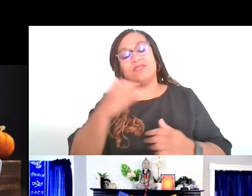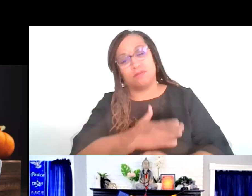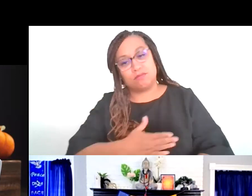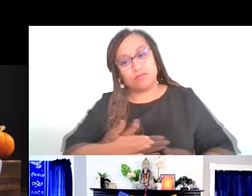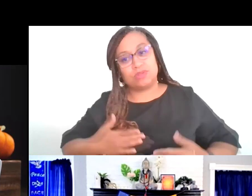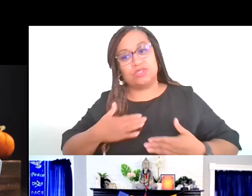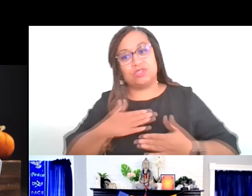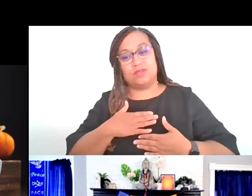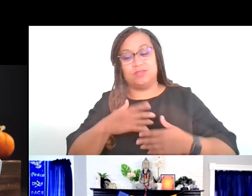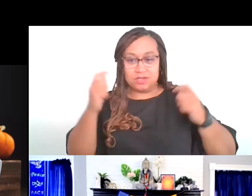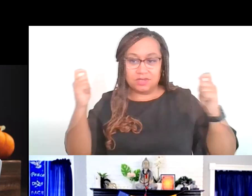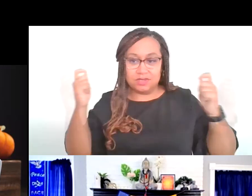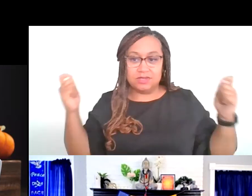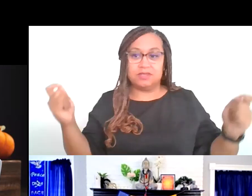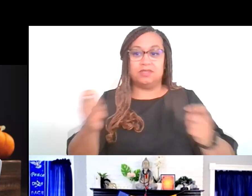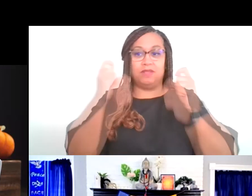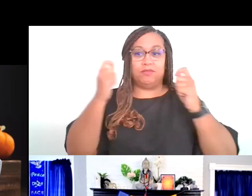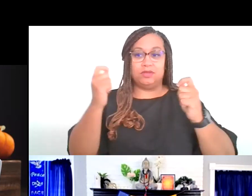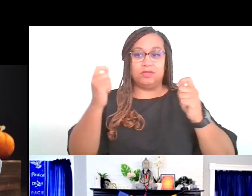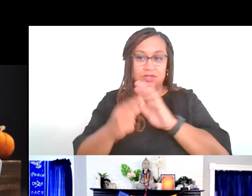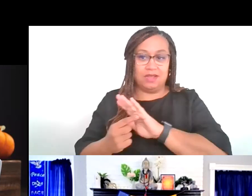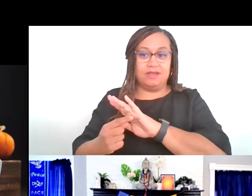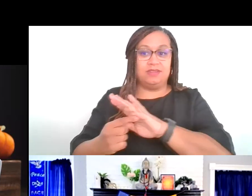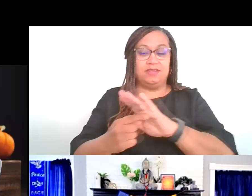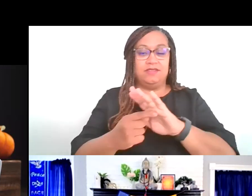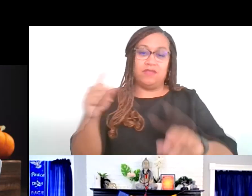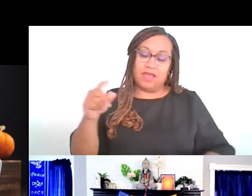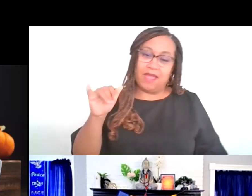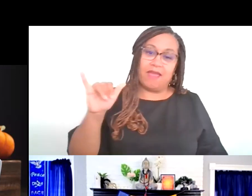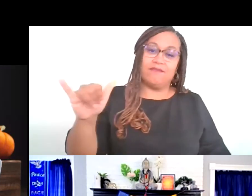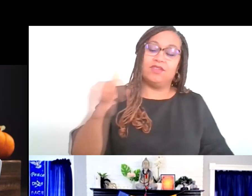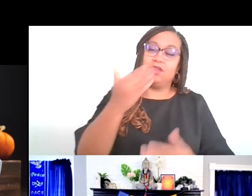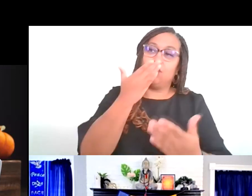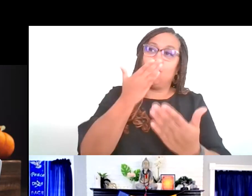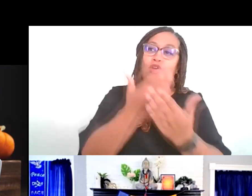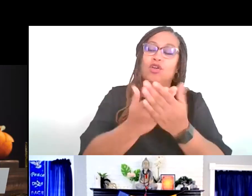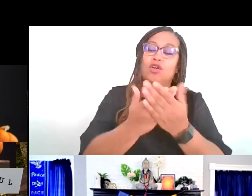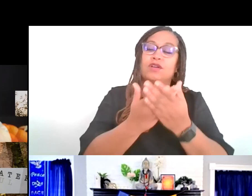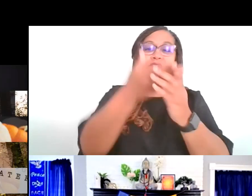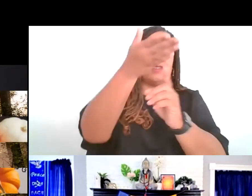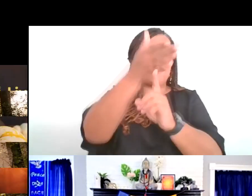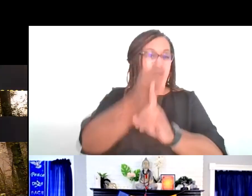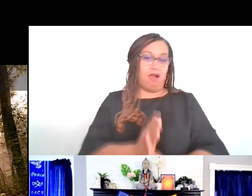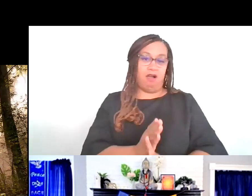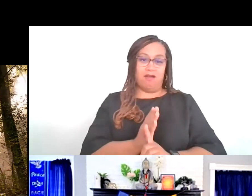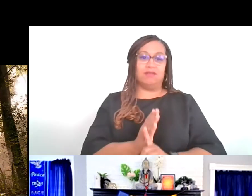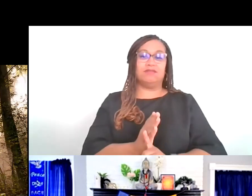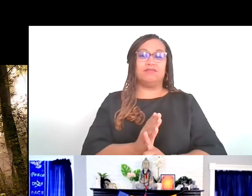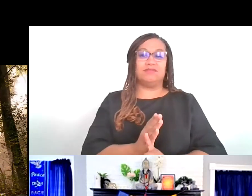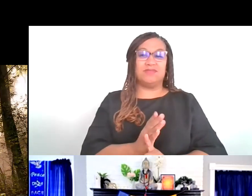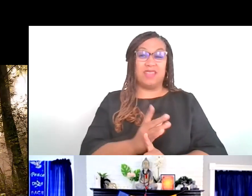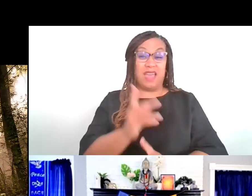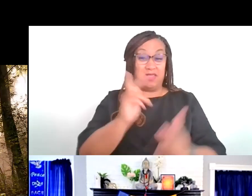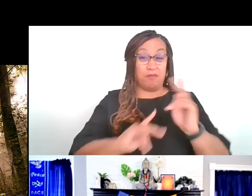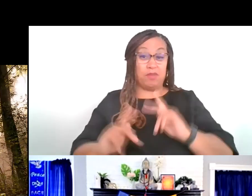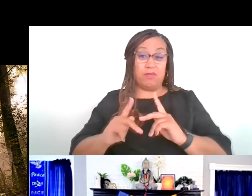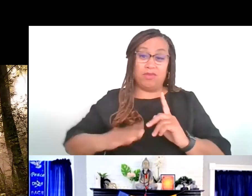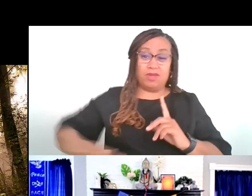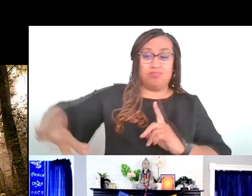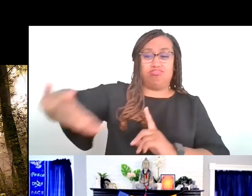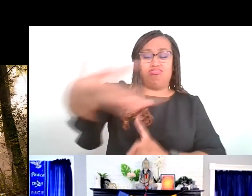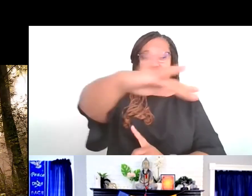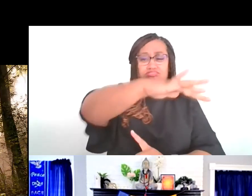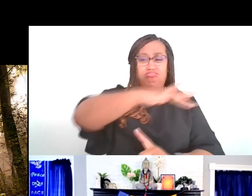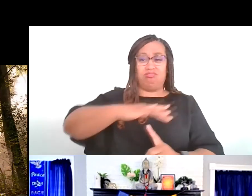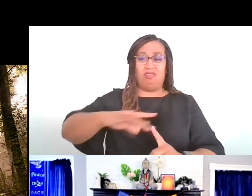and demonstration of the infinite goodness of God as you and those gathered around you and that